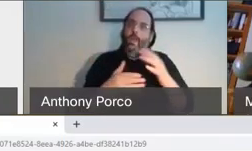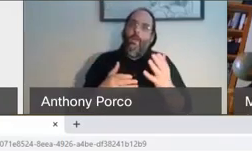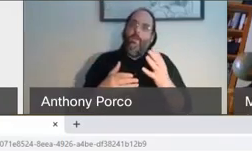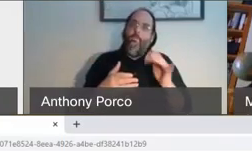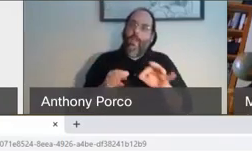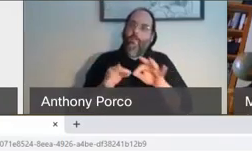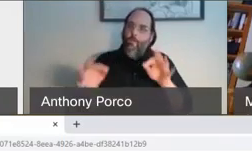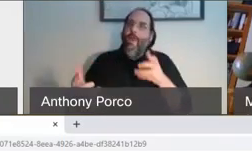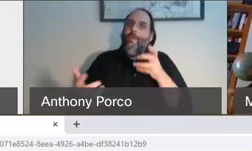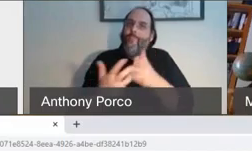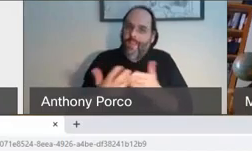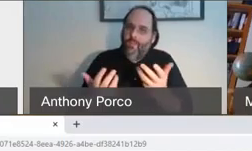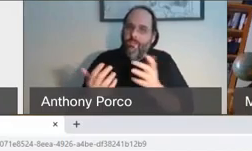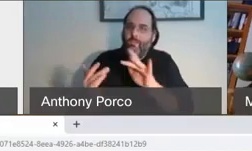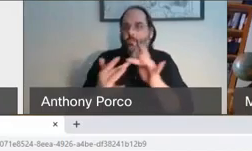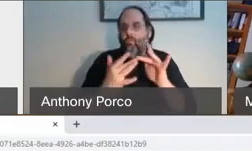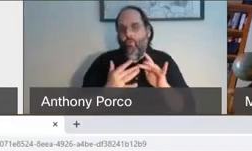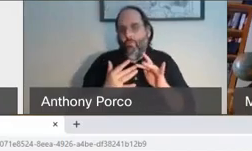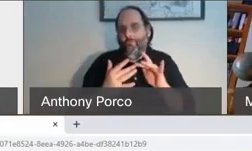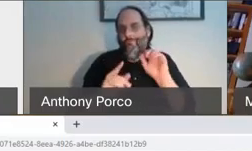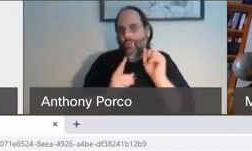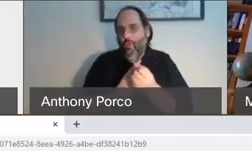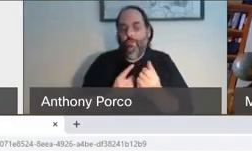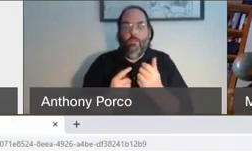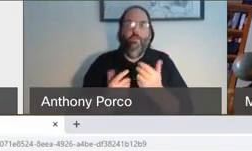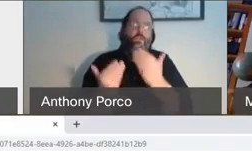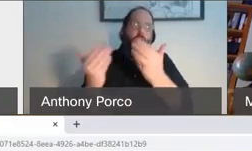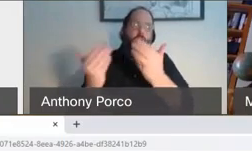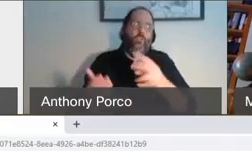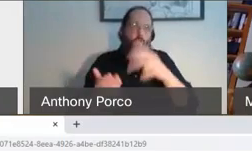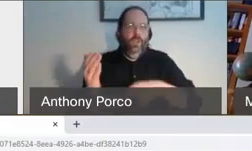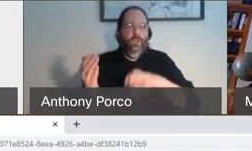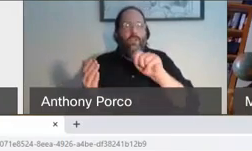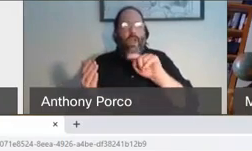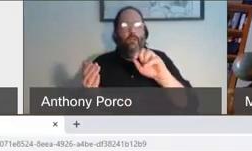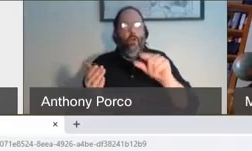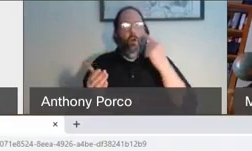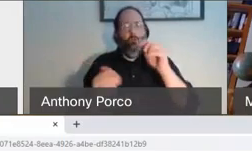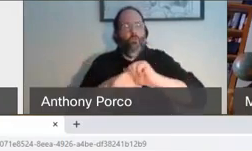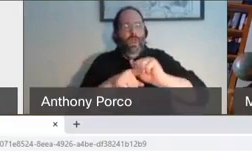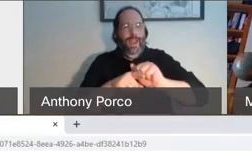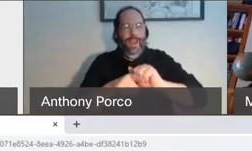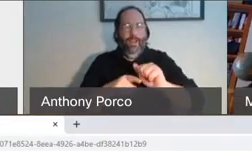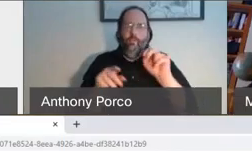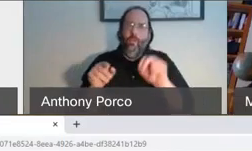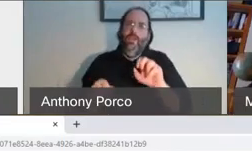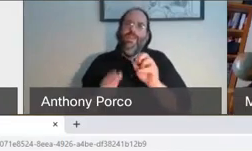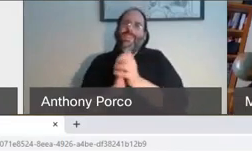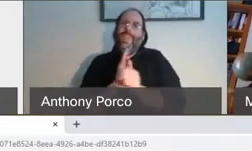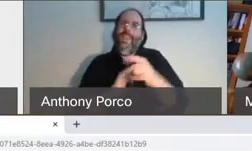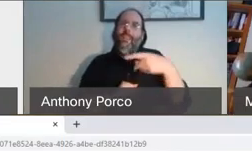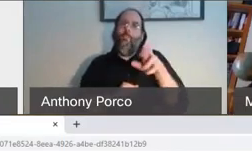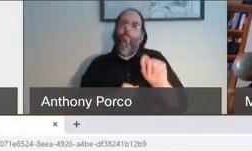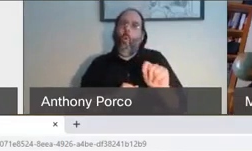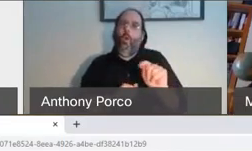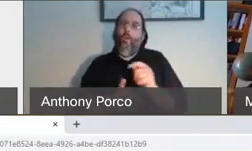in this virtual space. So definitely take a look at that catalog, take a look at skill support to really find that those kind of self-paced